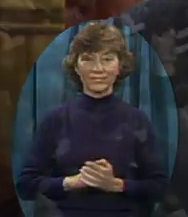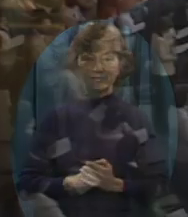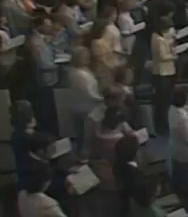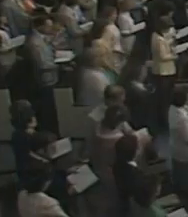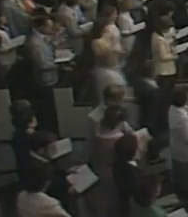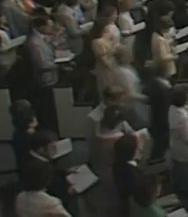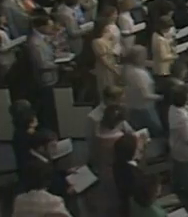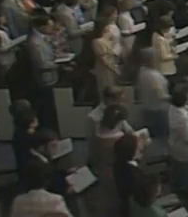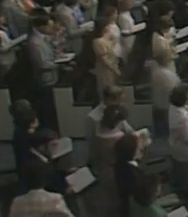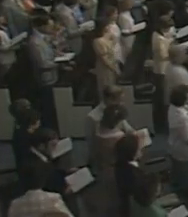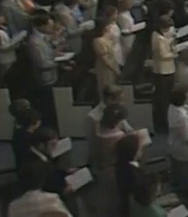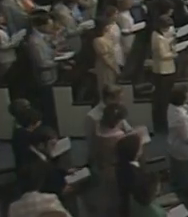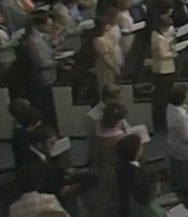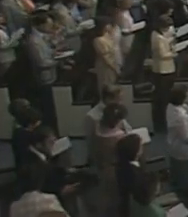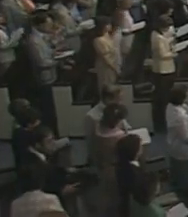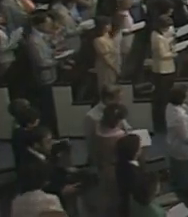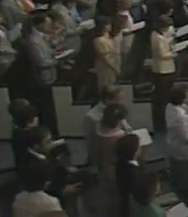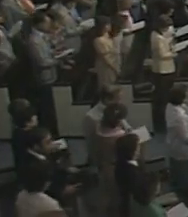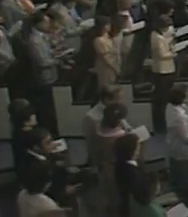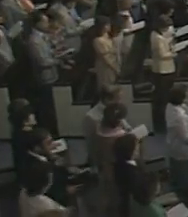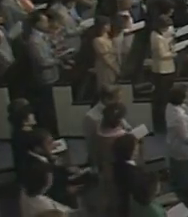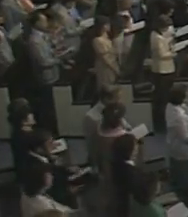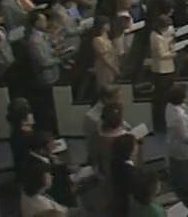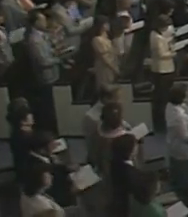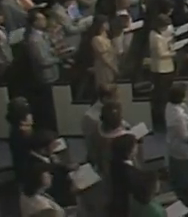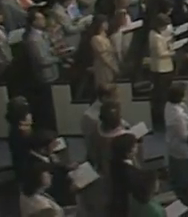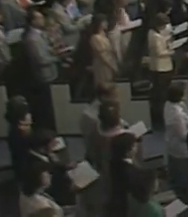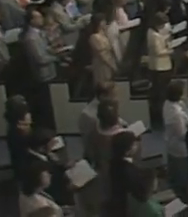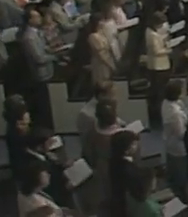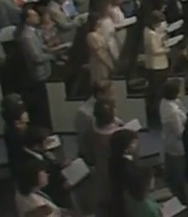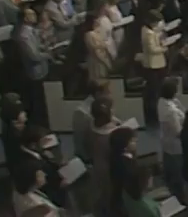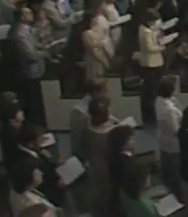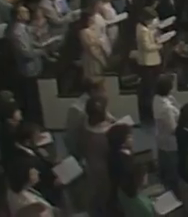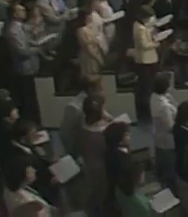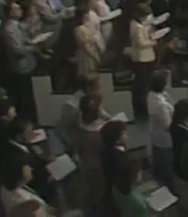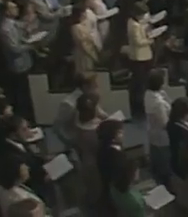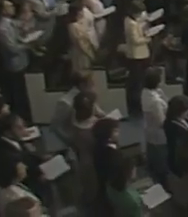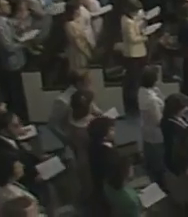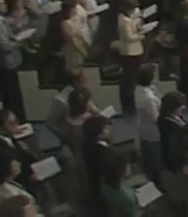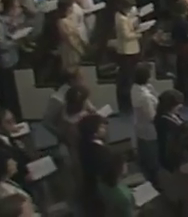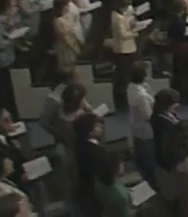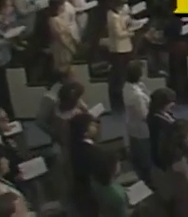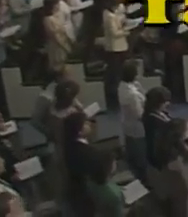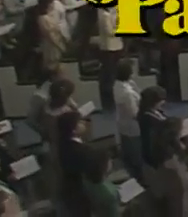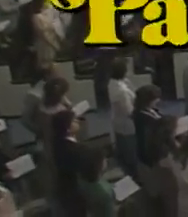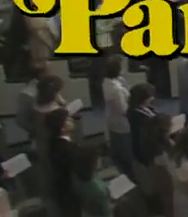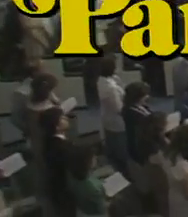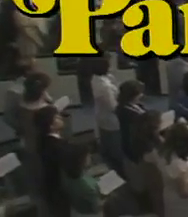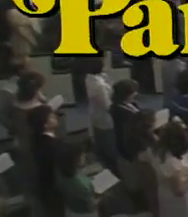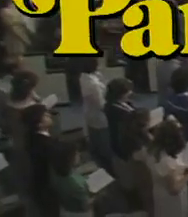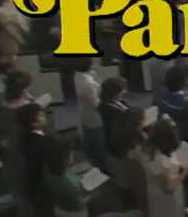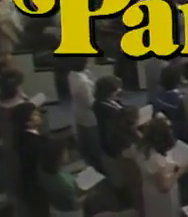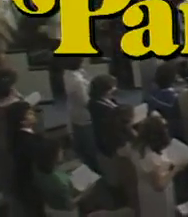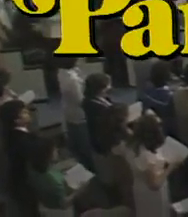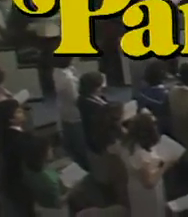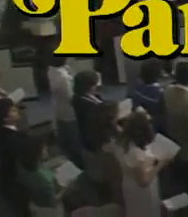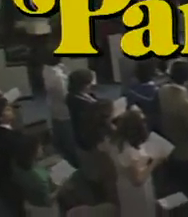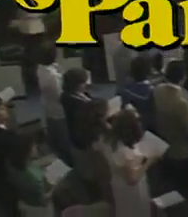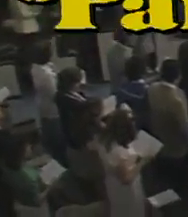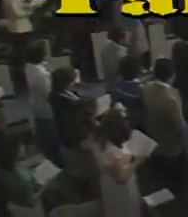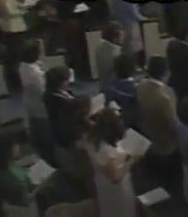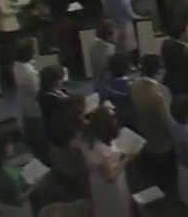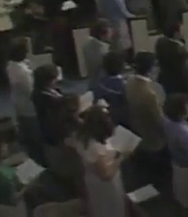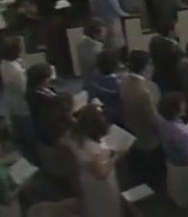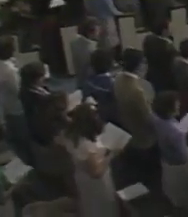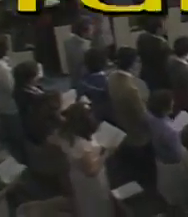From the auditorium of the Thomas Road Baptist Church in Lynchburg, Virginia, the Faith Partners and Friends